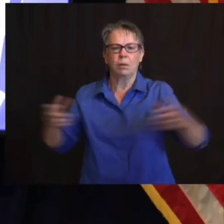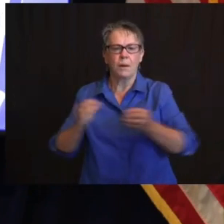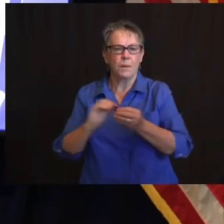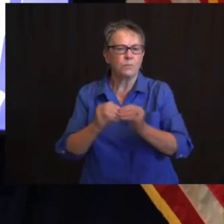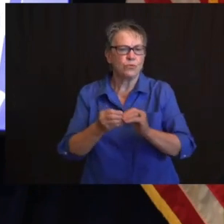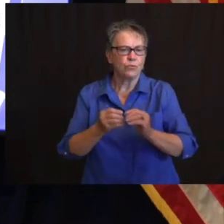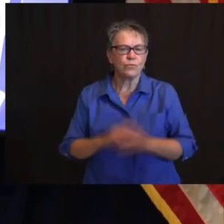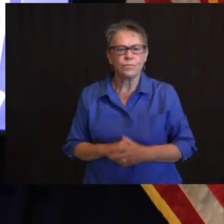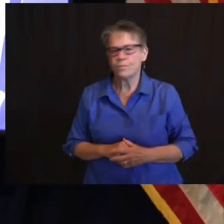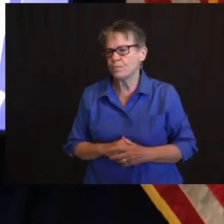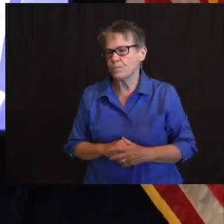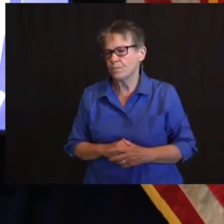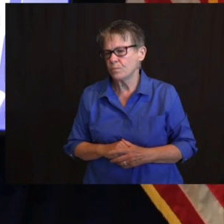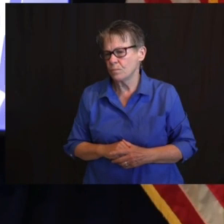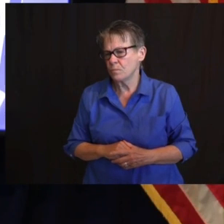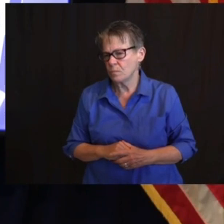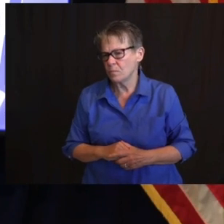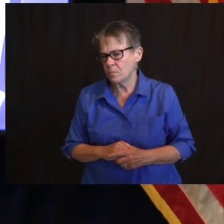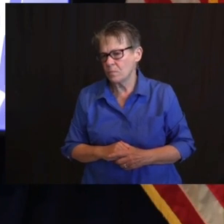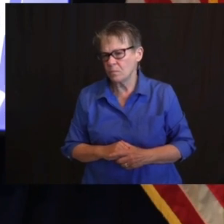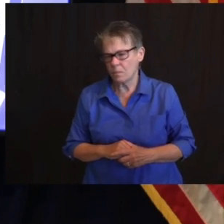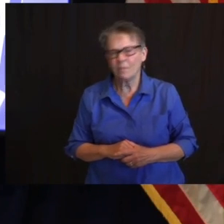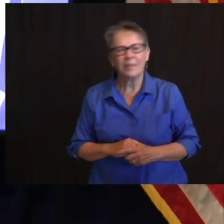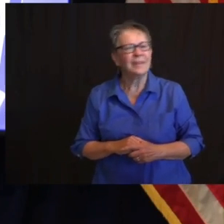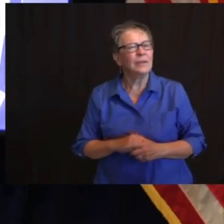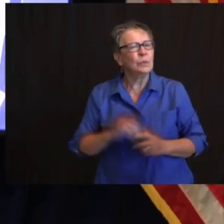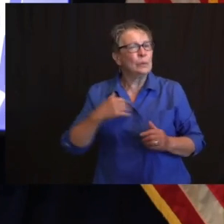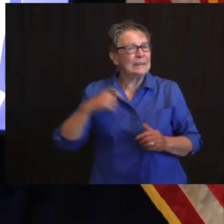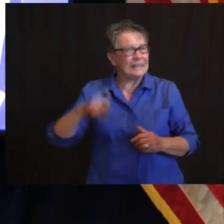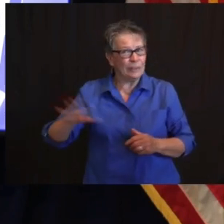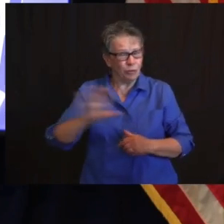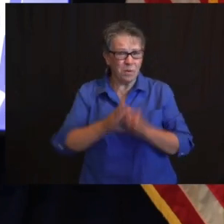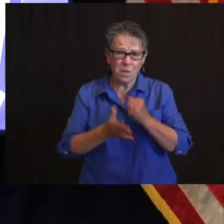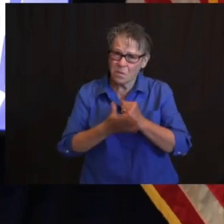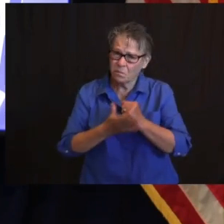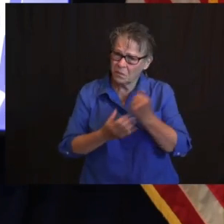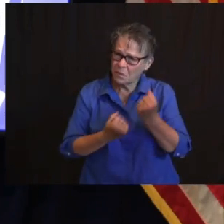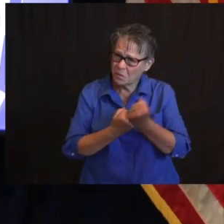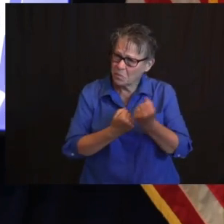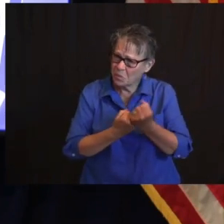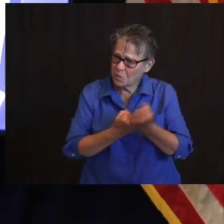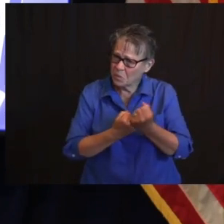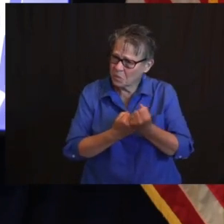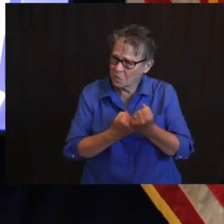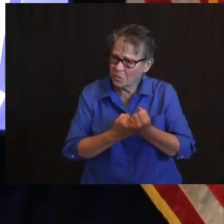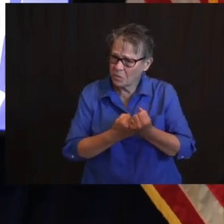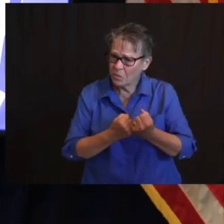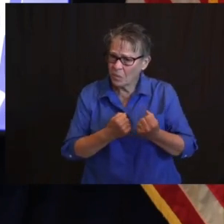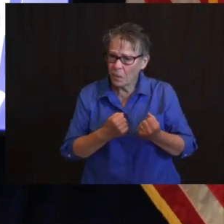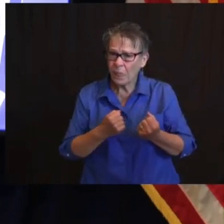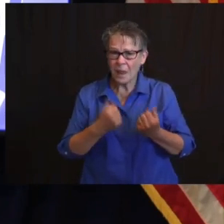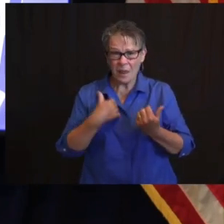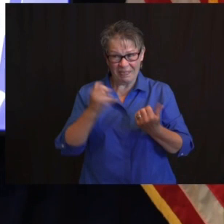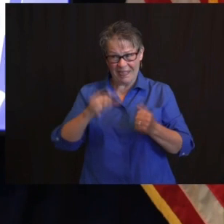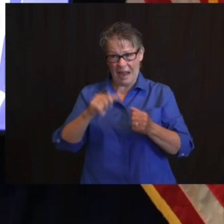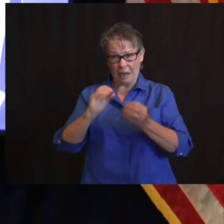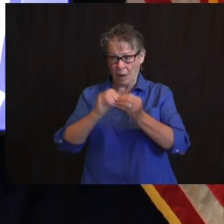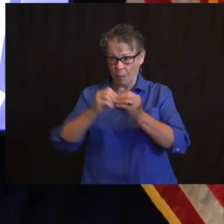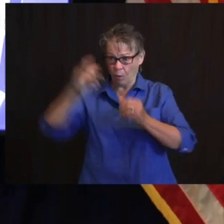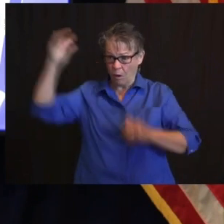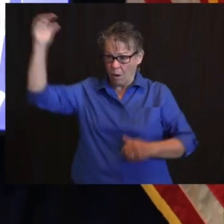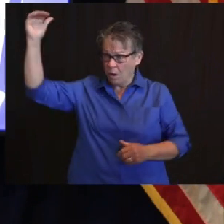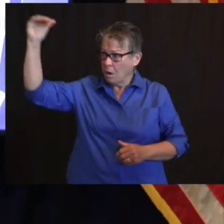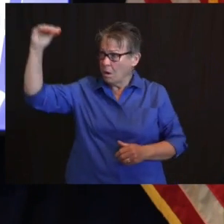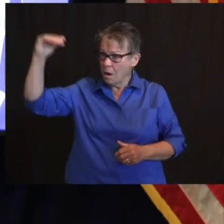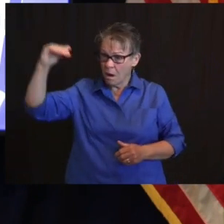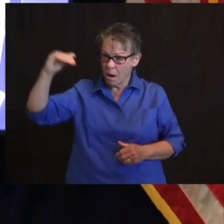job. You stayed home, you social distanced, and you masked up, driving cases down tremendously. Now we're